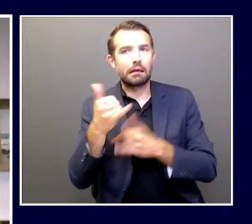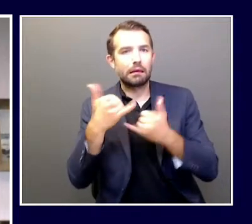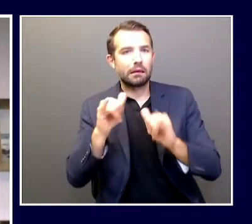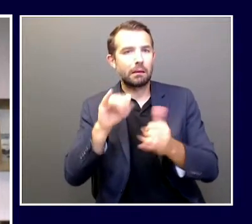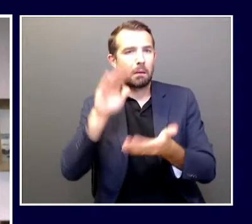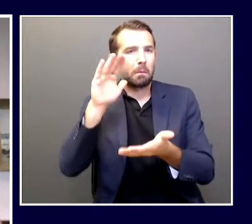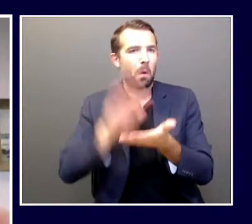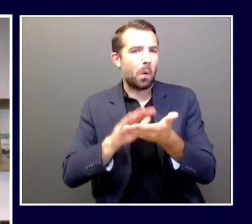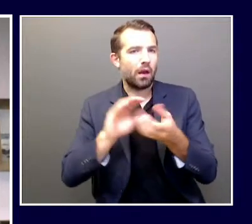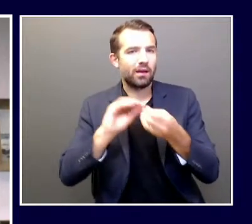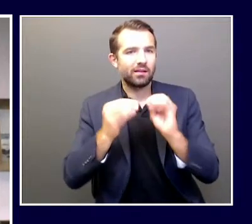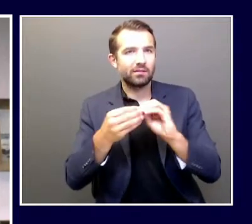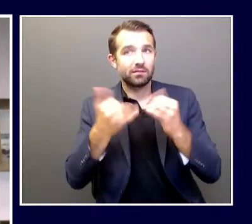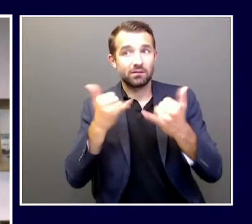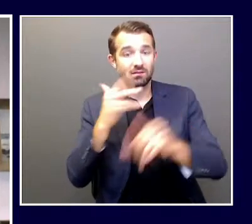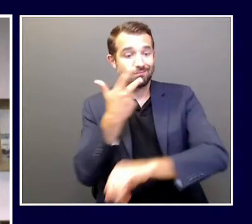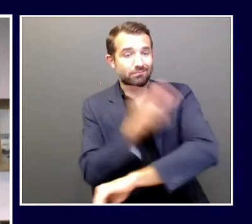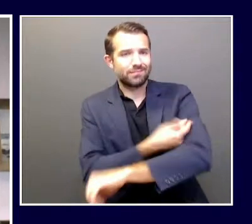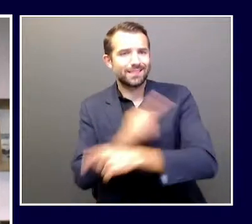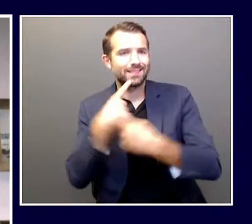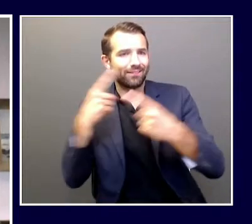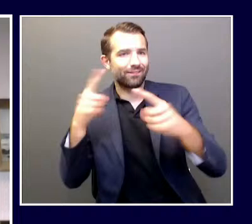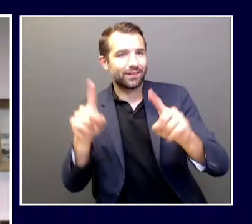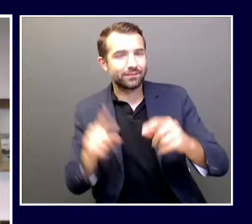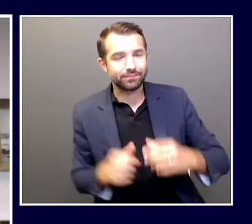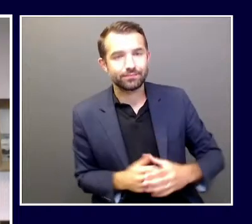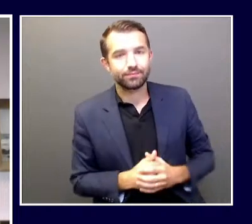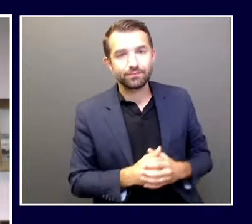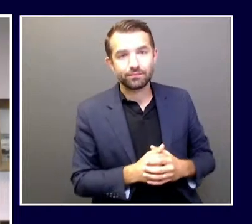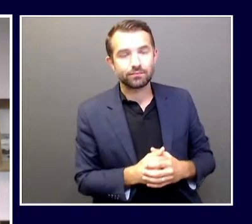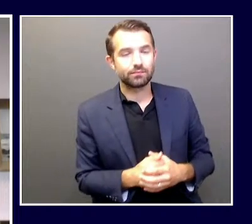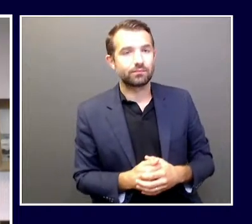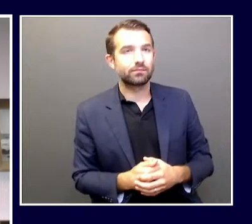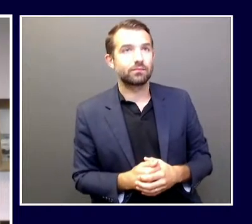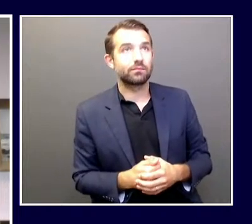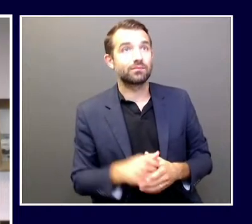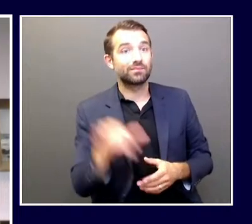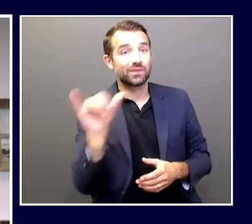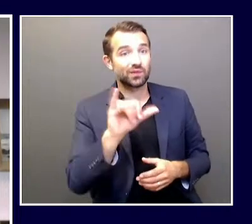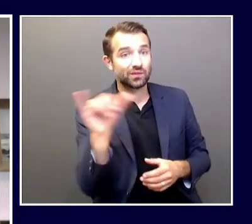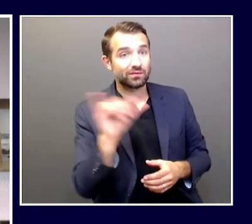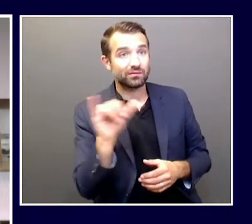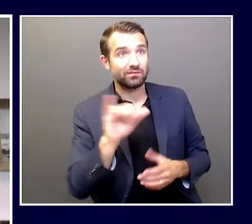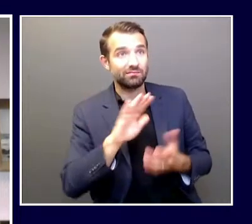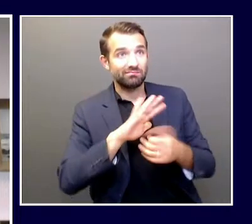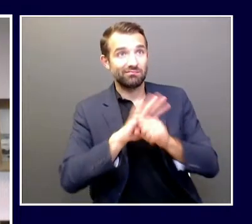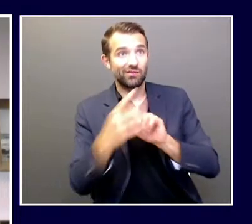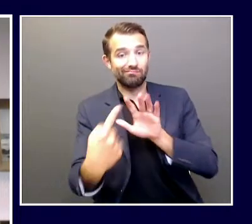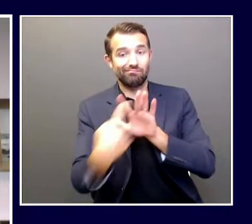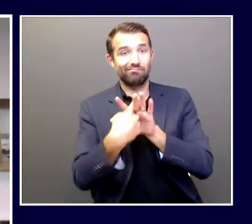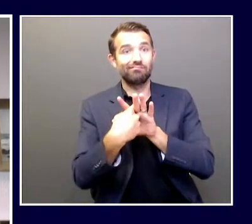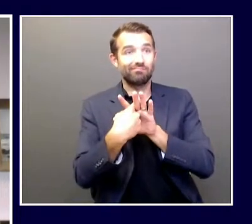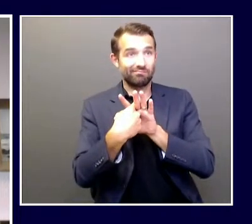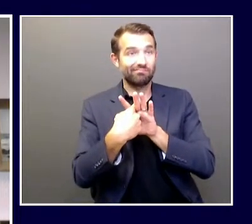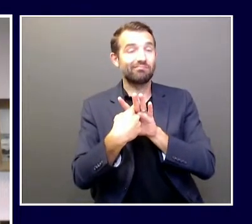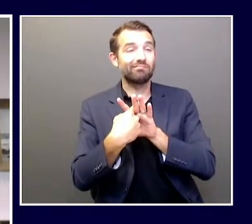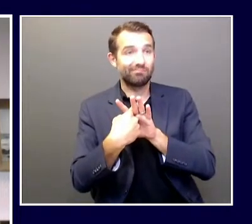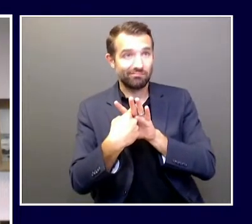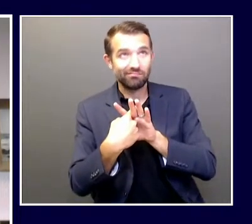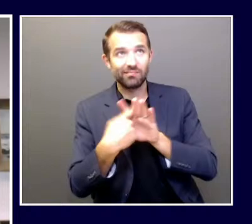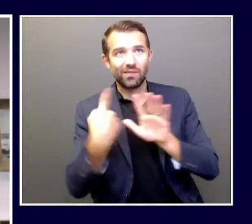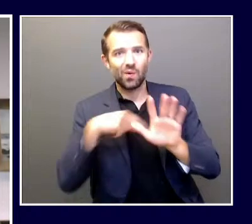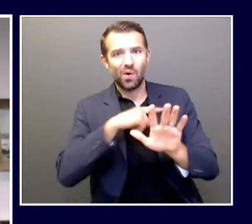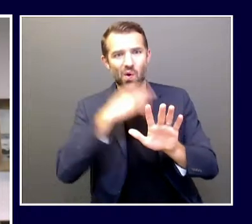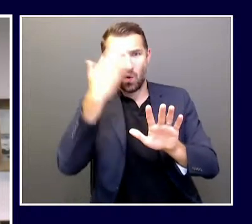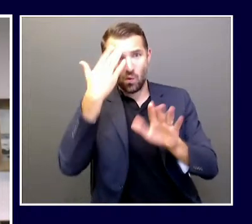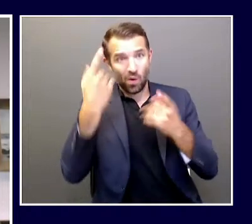working. The other thing to note, Jim, is that breakthrough cases are fully expected and anticipated, or they